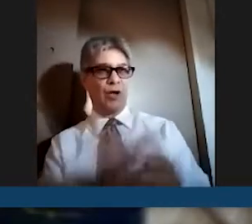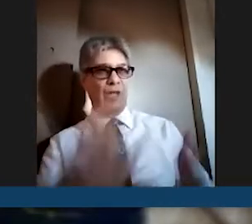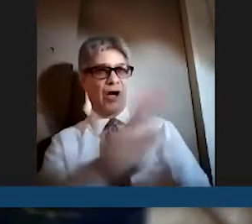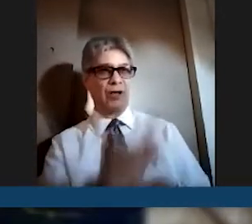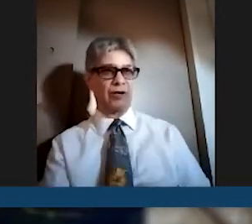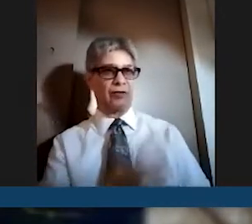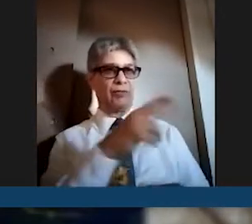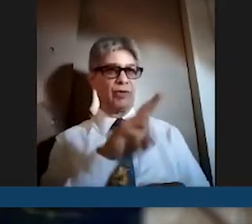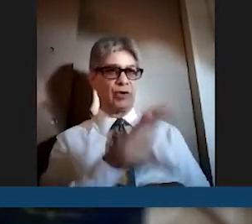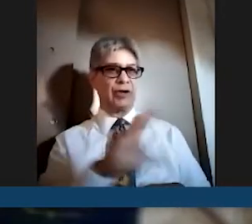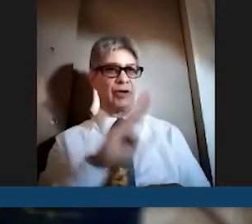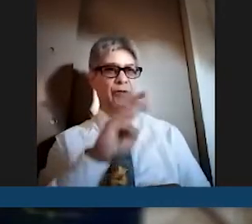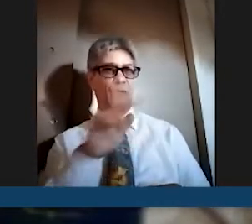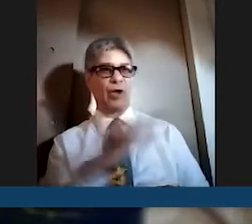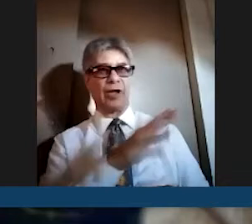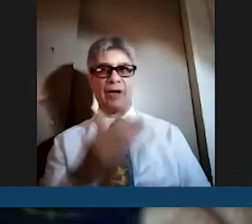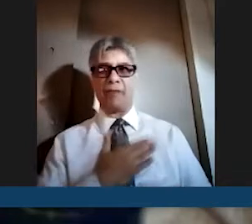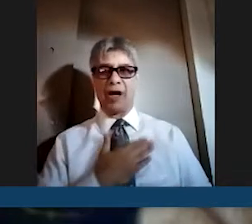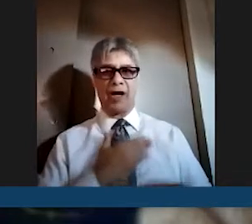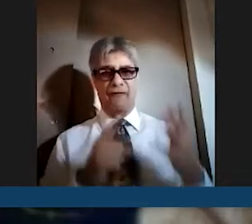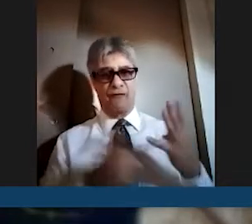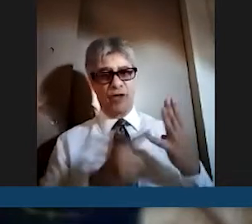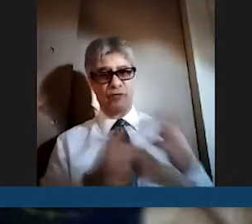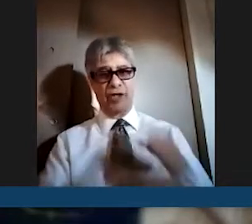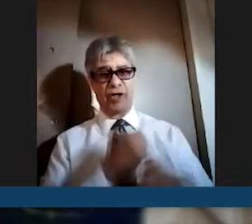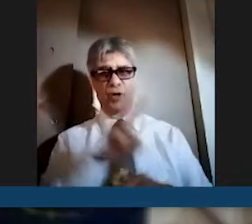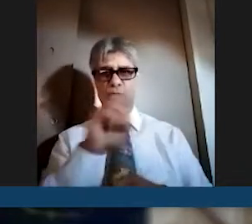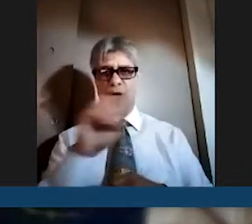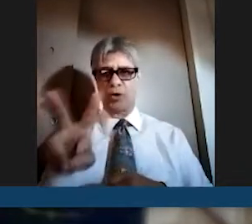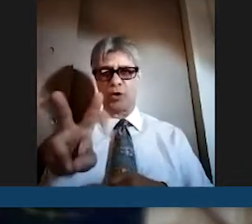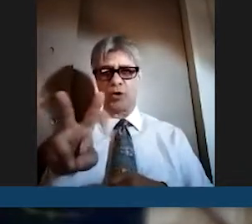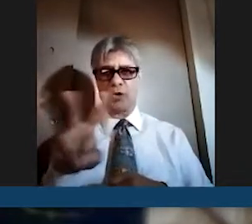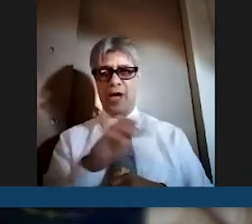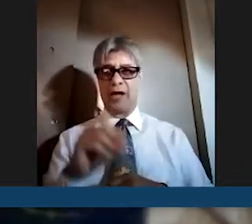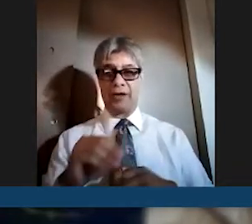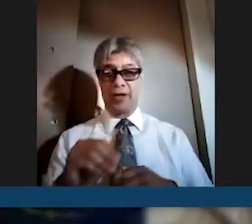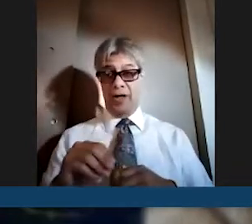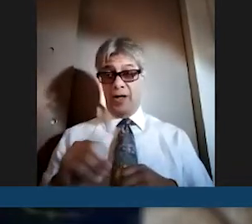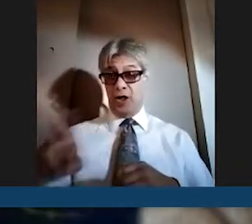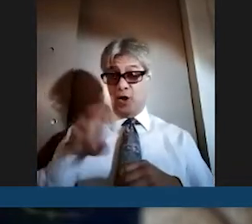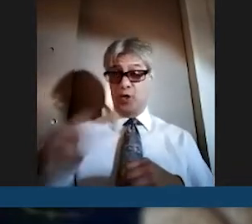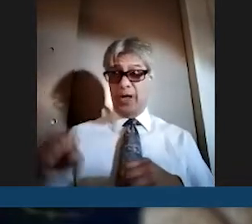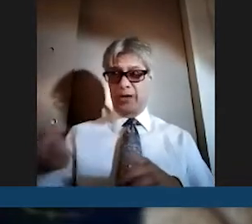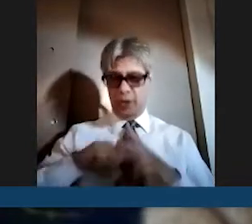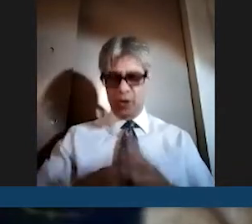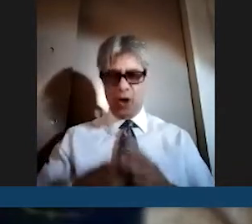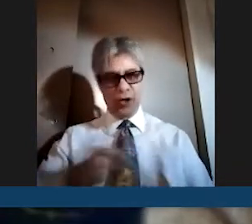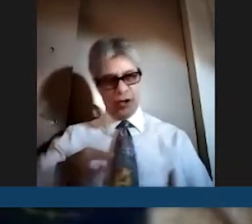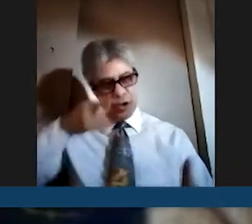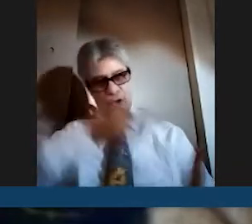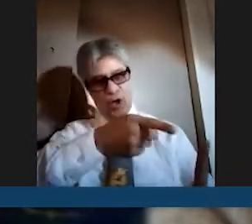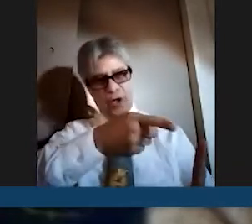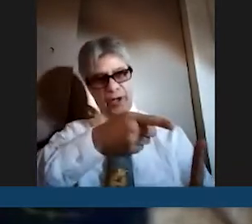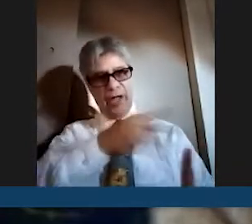year was 2002. And that was also when the US started to target and